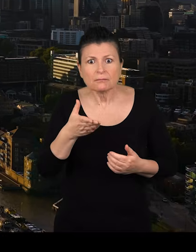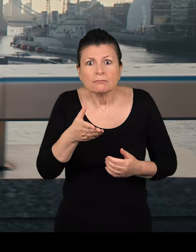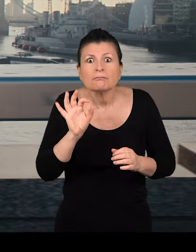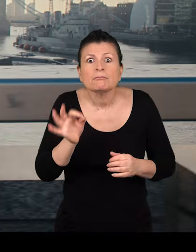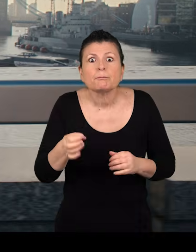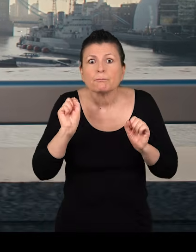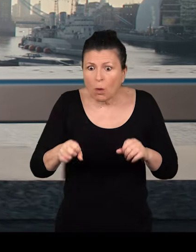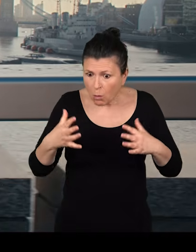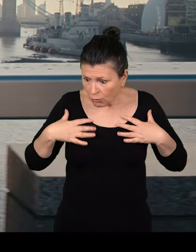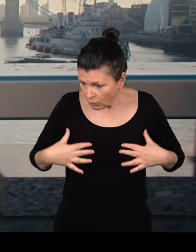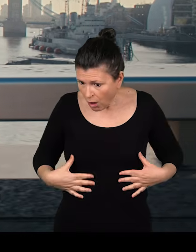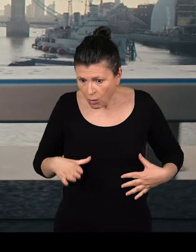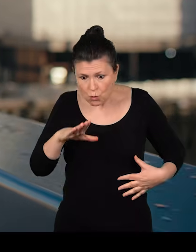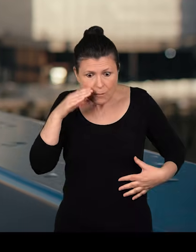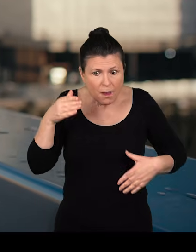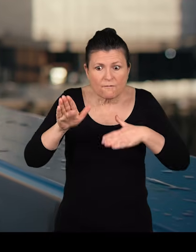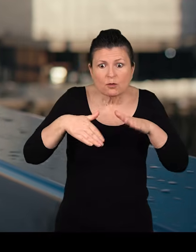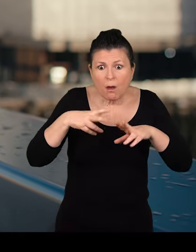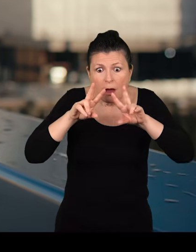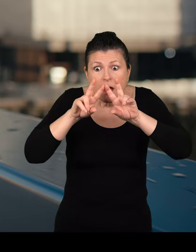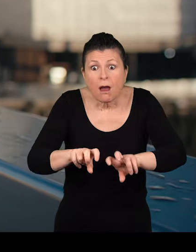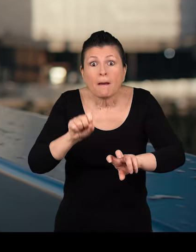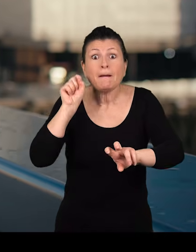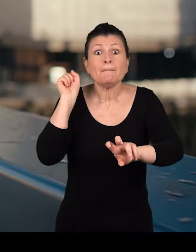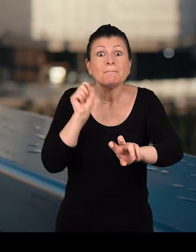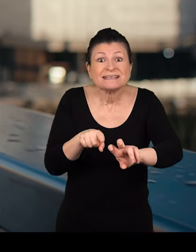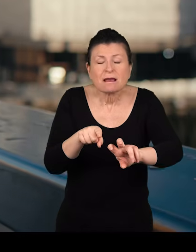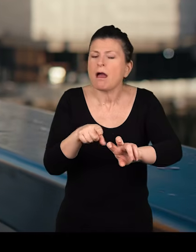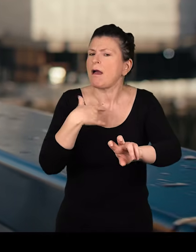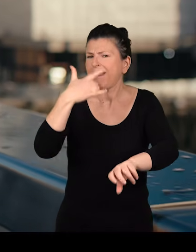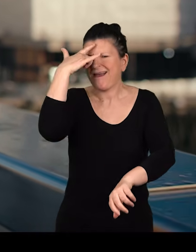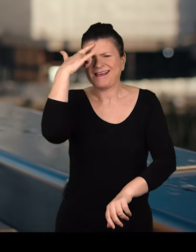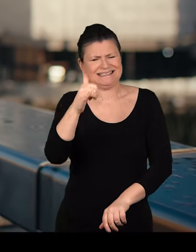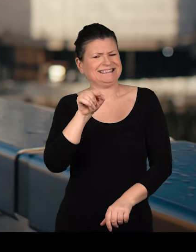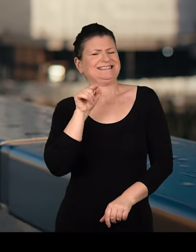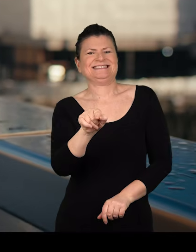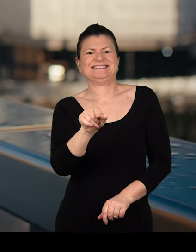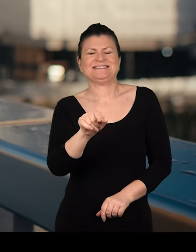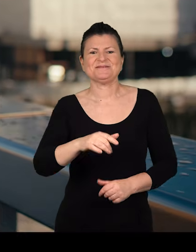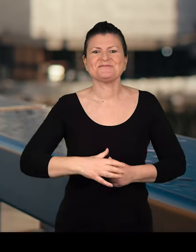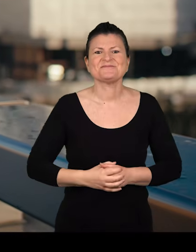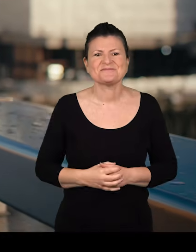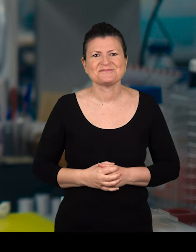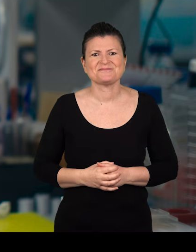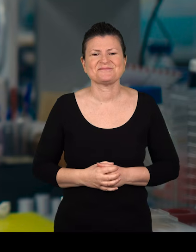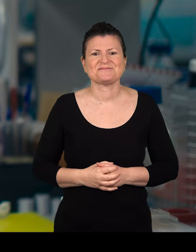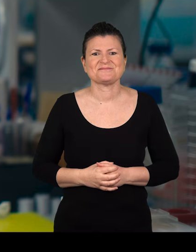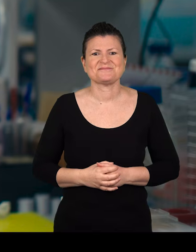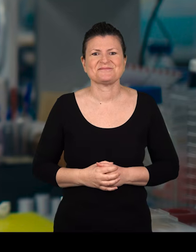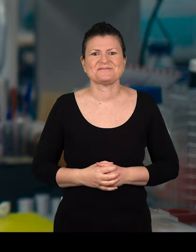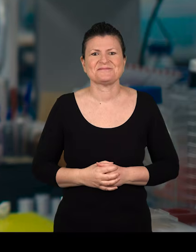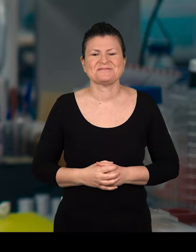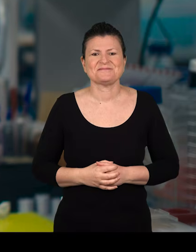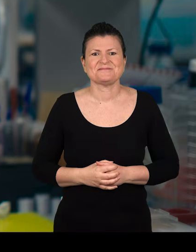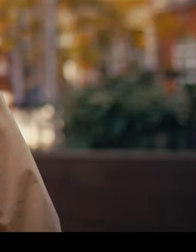as I realised that it was possible to work and try to understand better about how the human body works, that was really